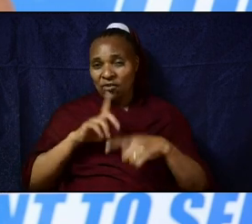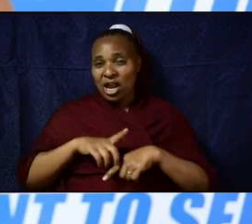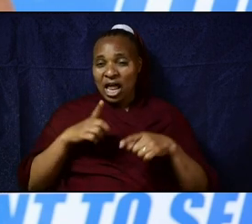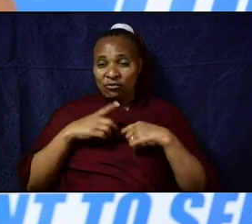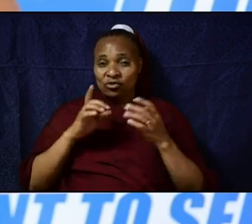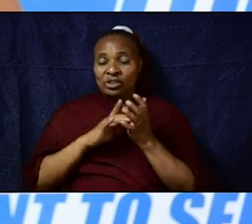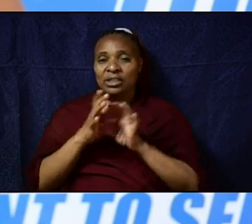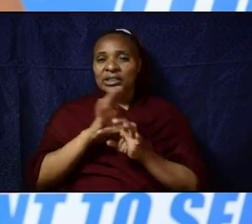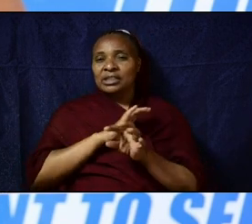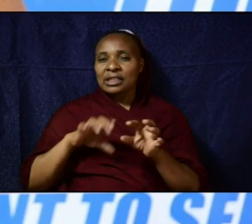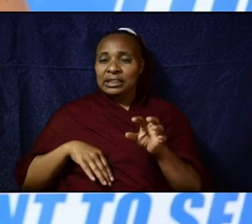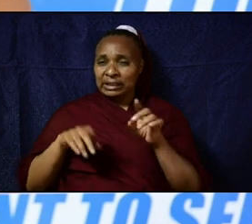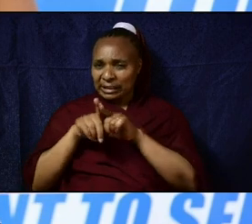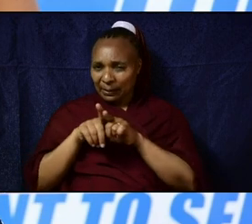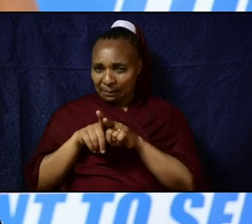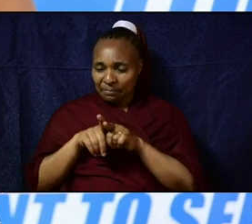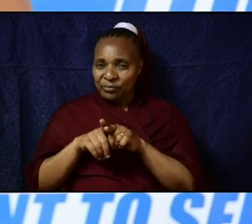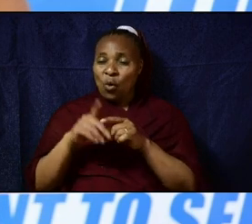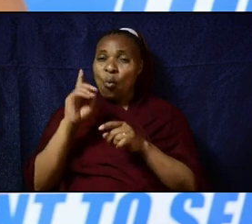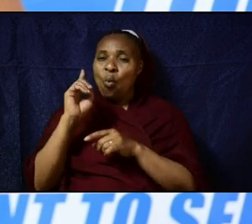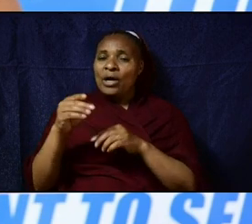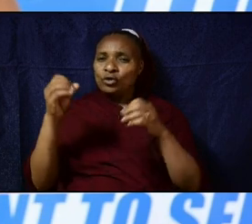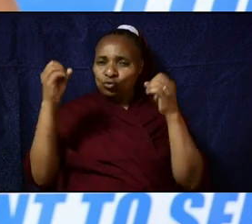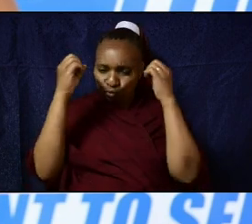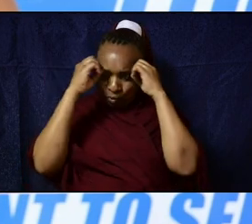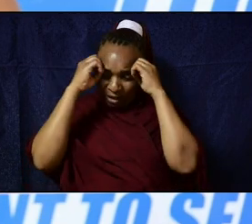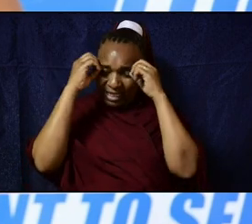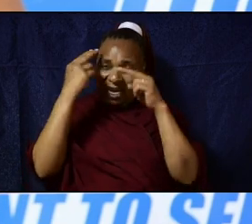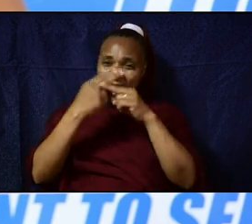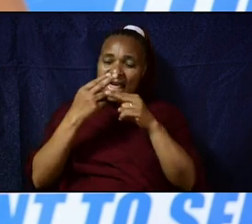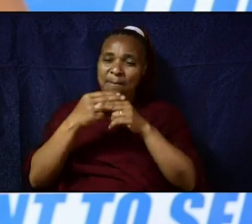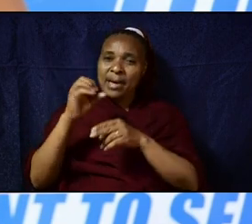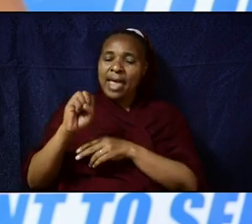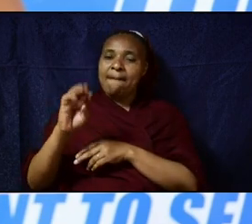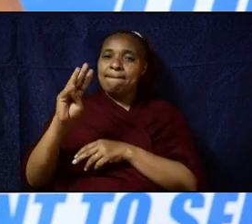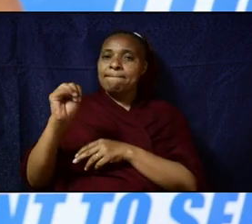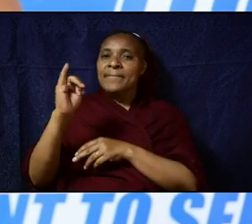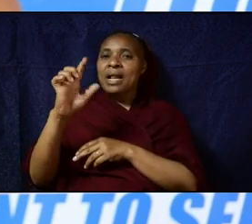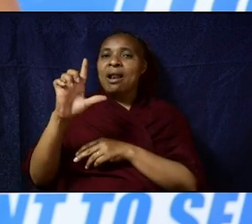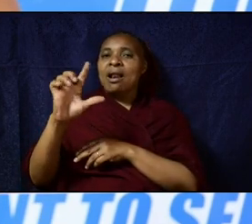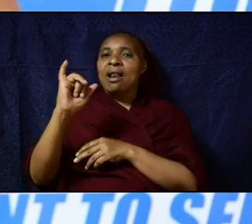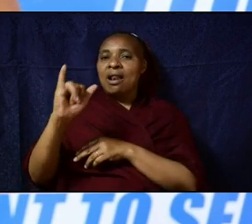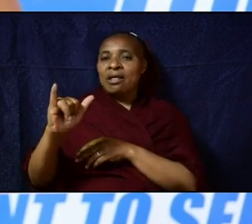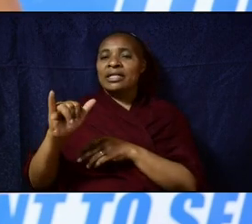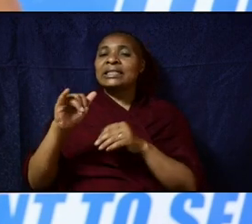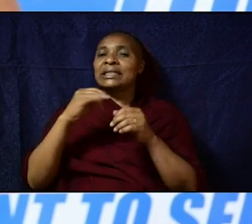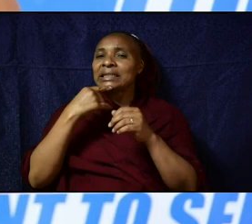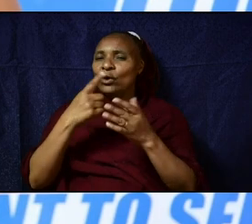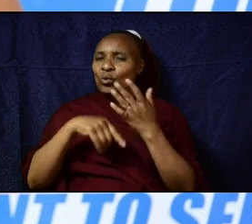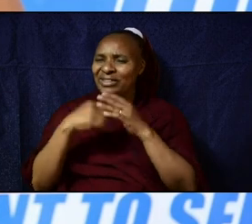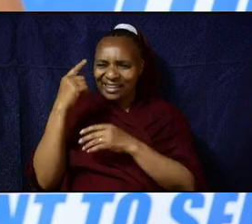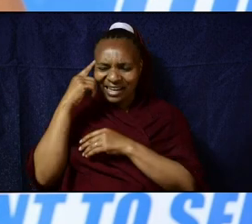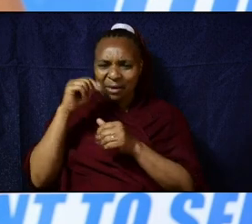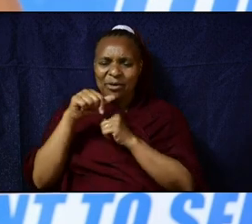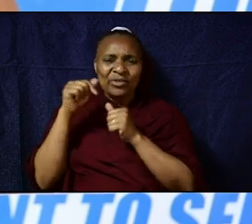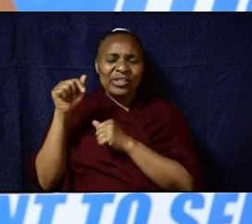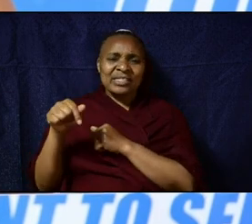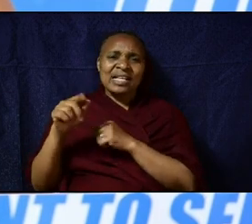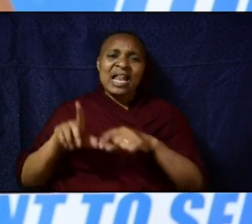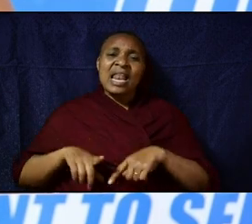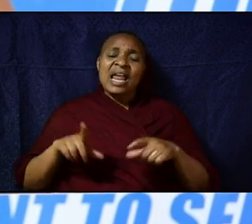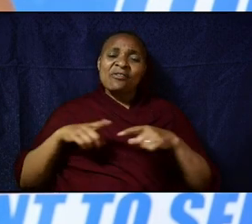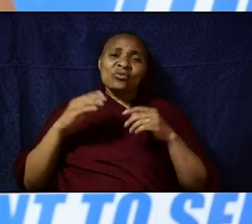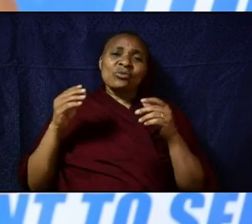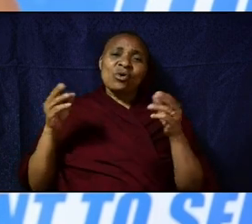too. One student named Emil says, think about this. Lives